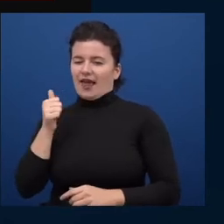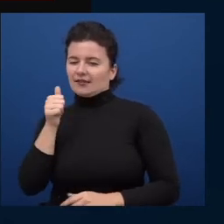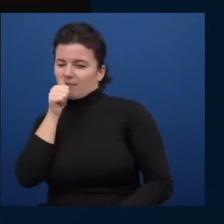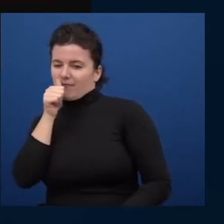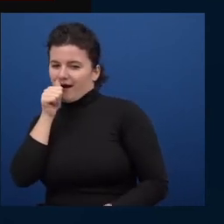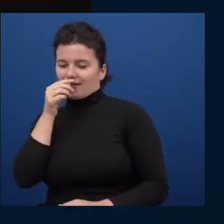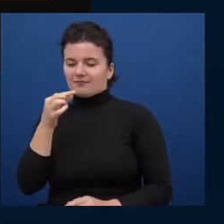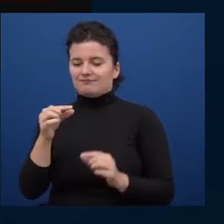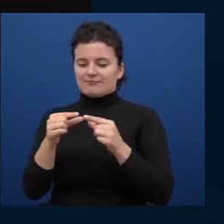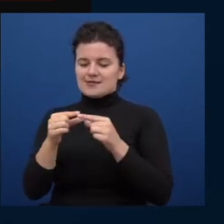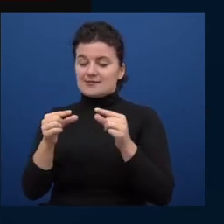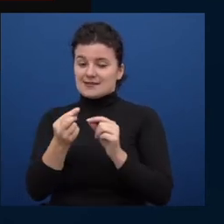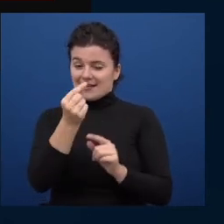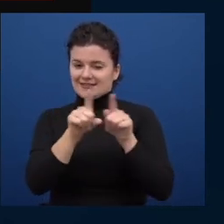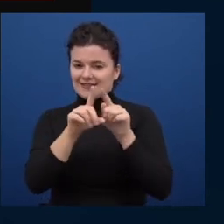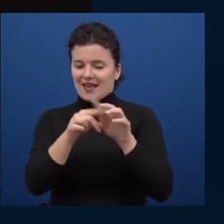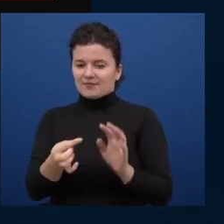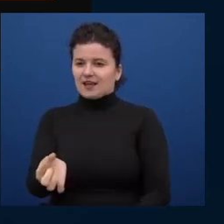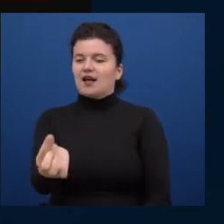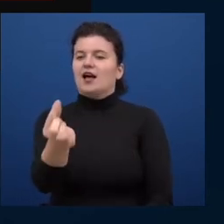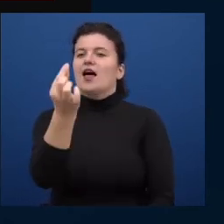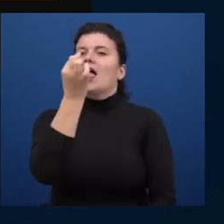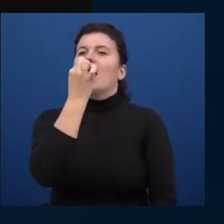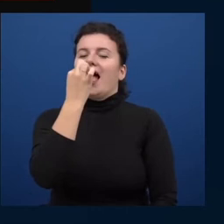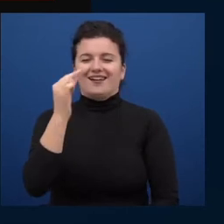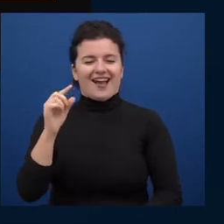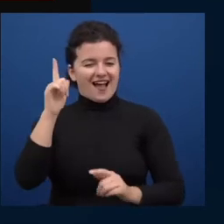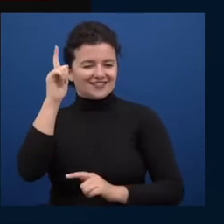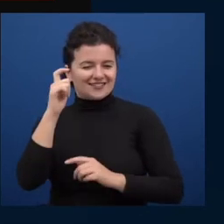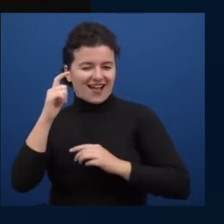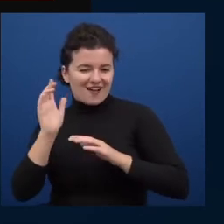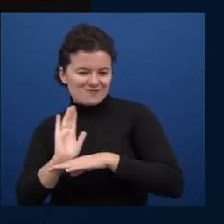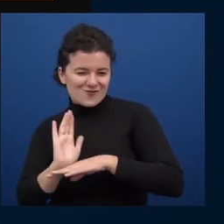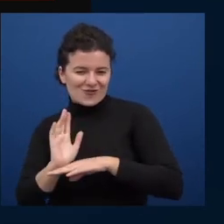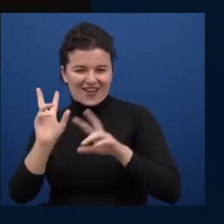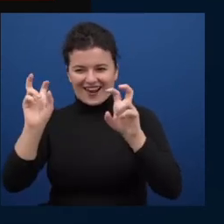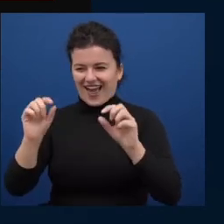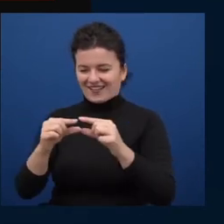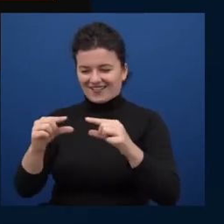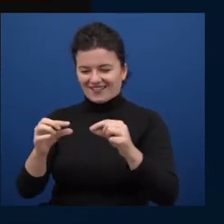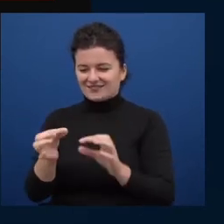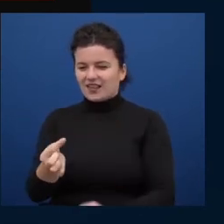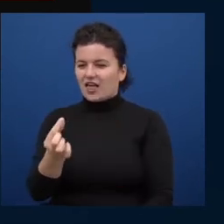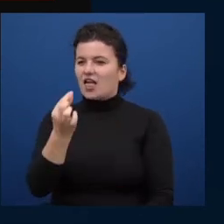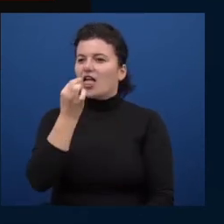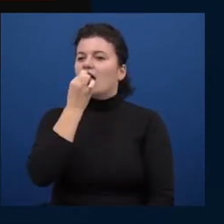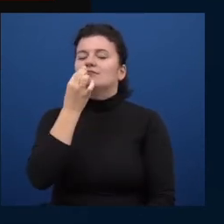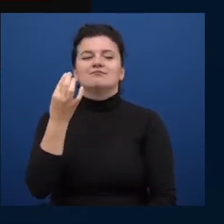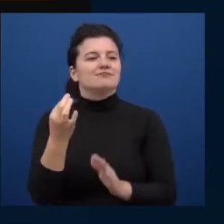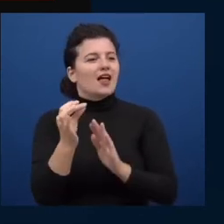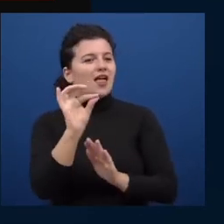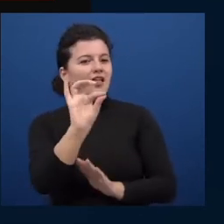they put it under his tongue and then that would be the end of the movie because he got the data and he just he took communion and he ran away and the movie is like five minutes long